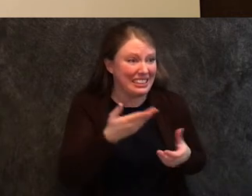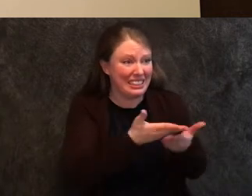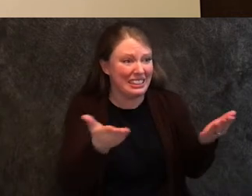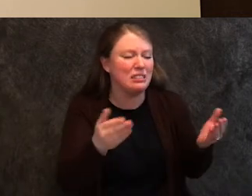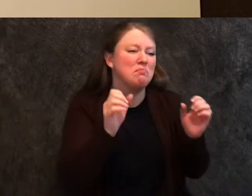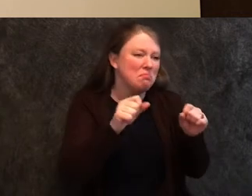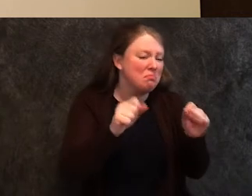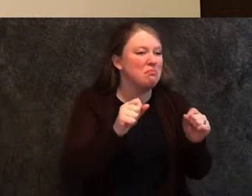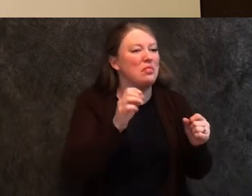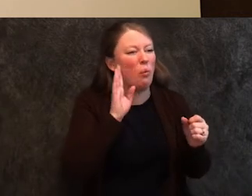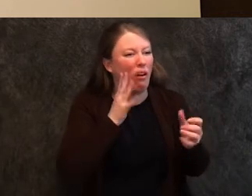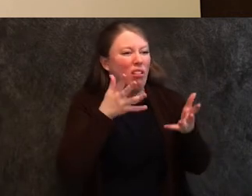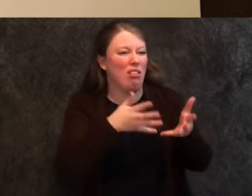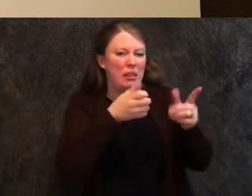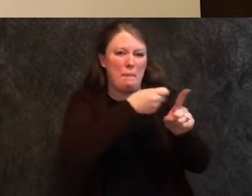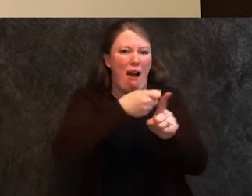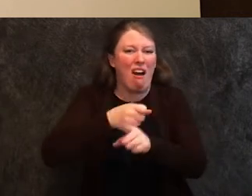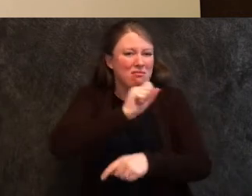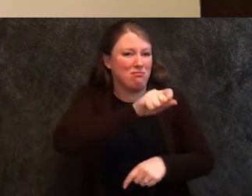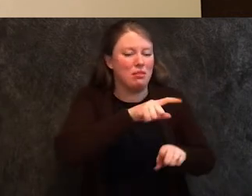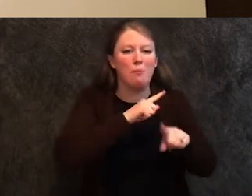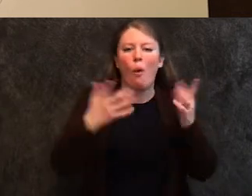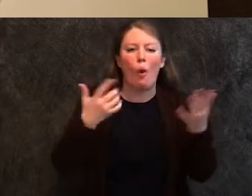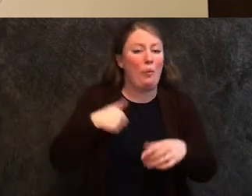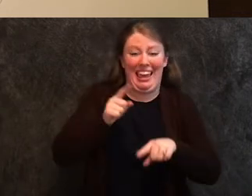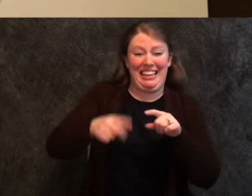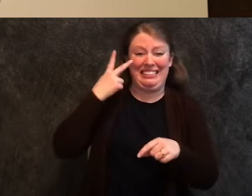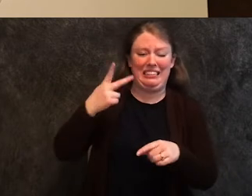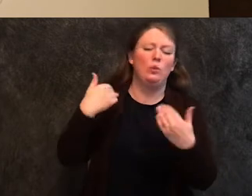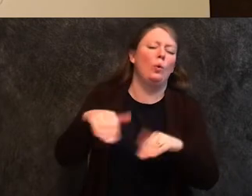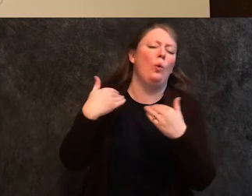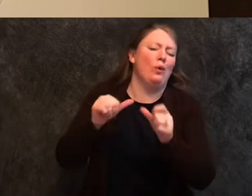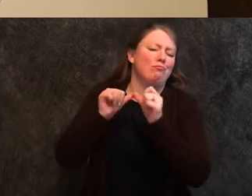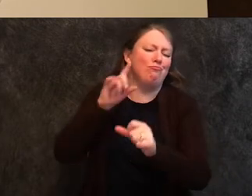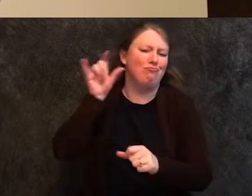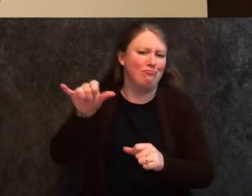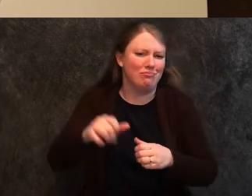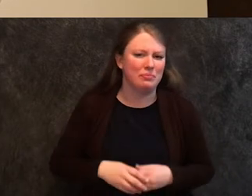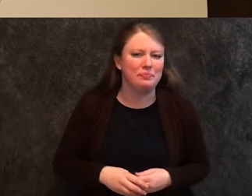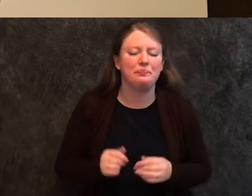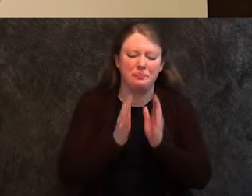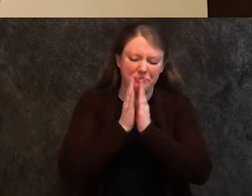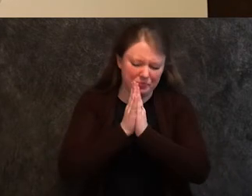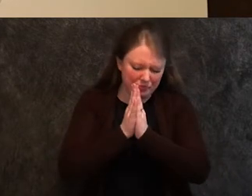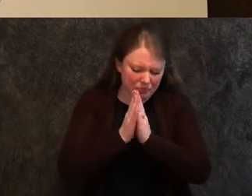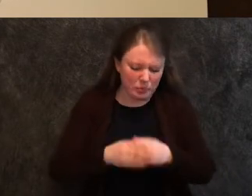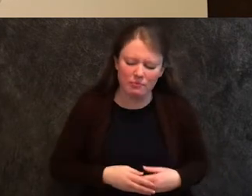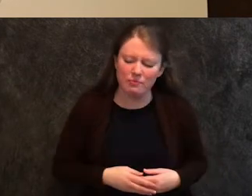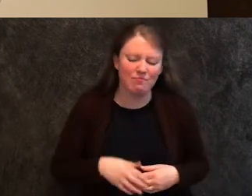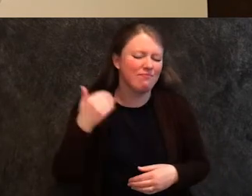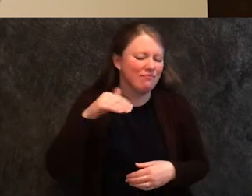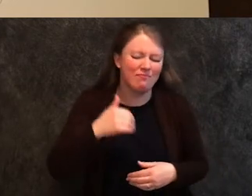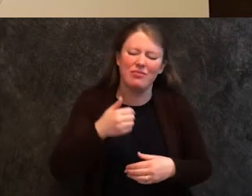eternal." Let's pray together as we finish out this time. Lord, I thank you for this opportunity to come together as a community in